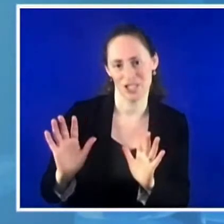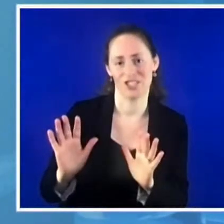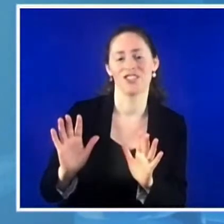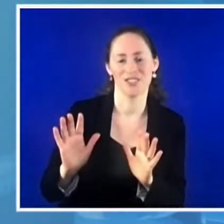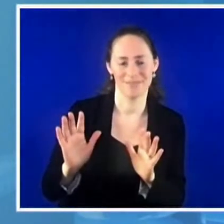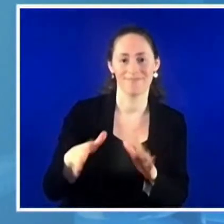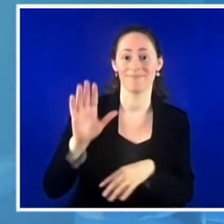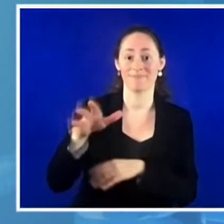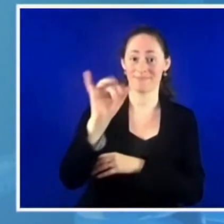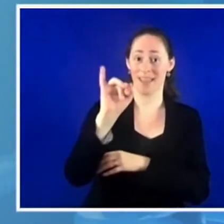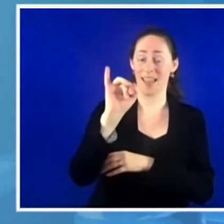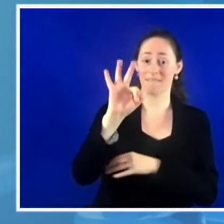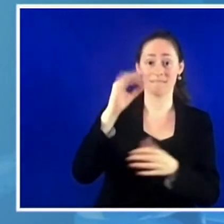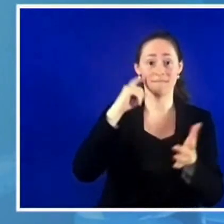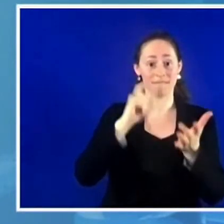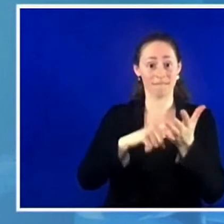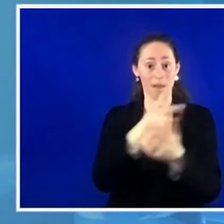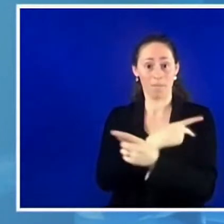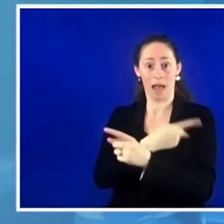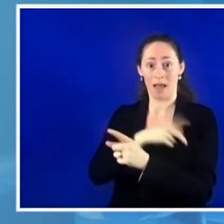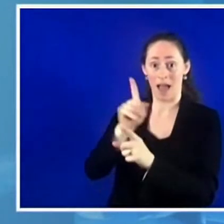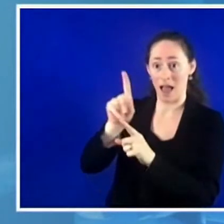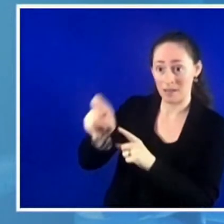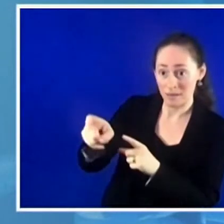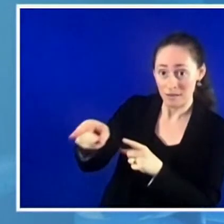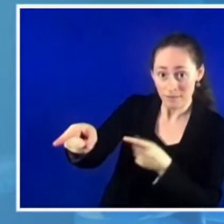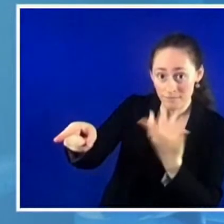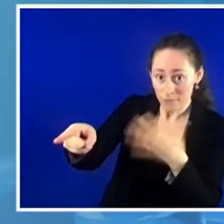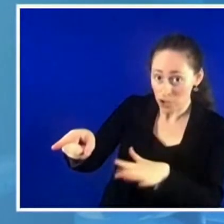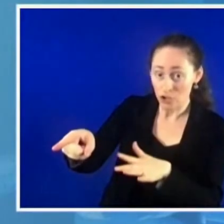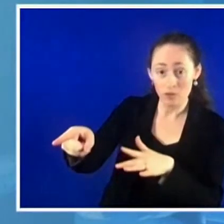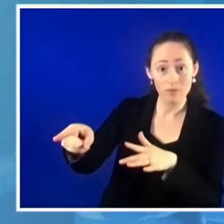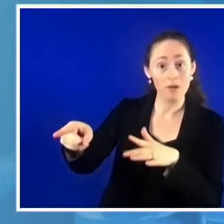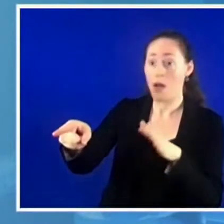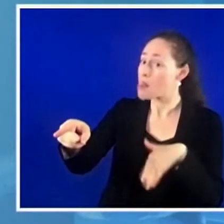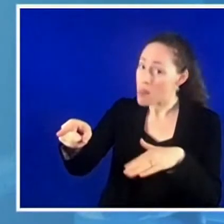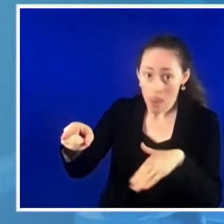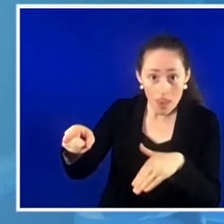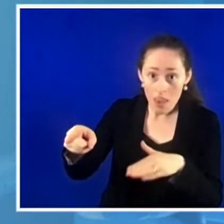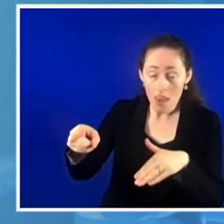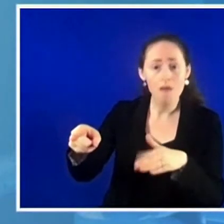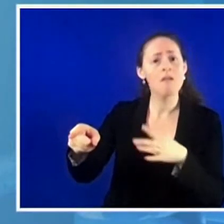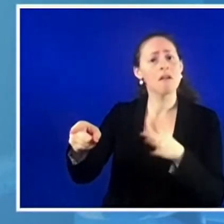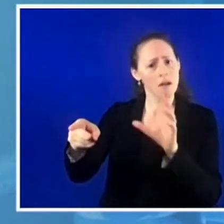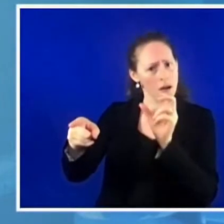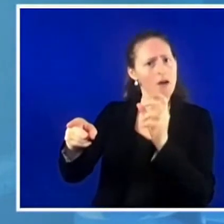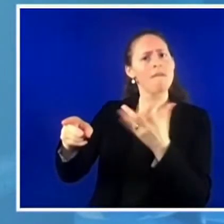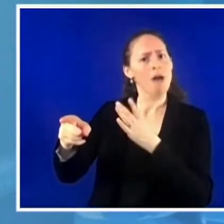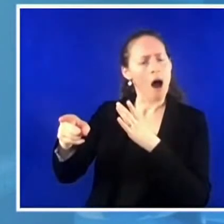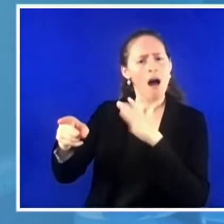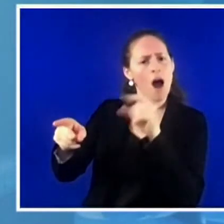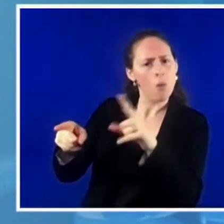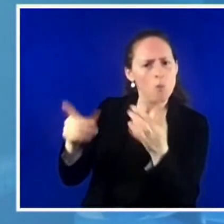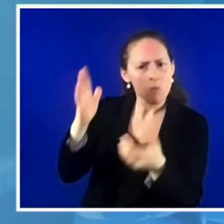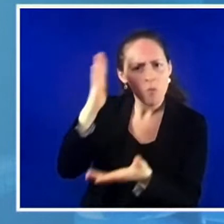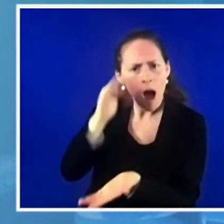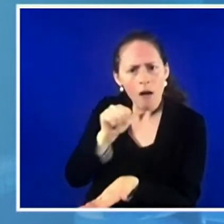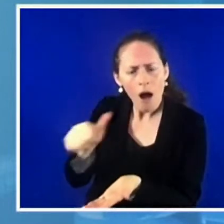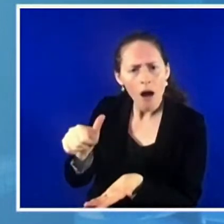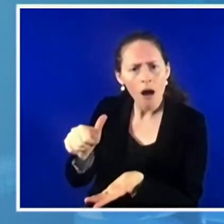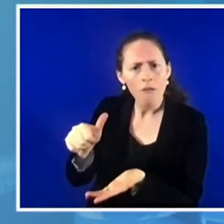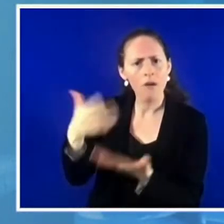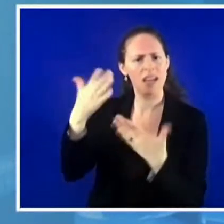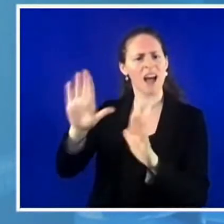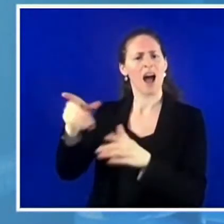them answer why yes, why no, and being able to answer the questions and letting them know, even if they don't get it that day, I'll keep